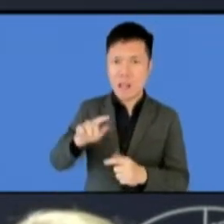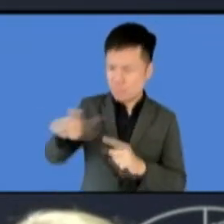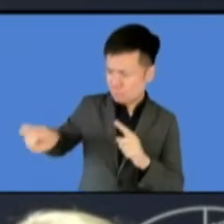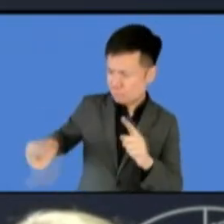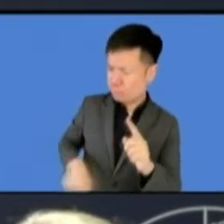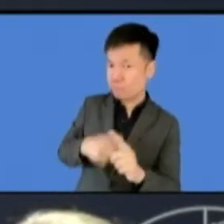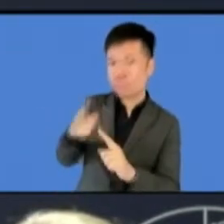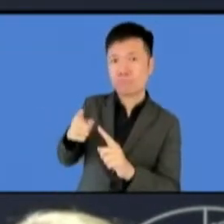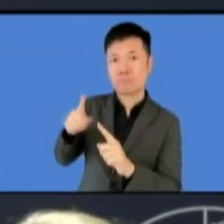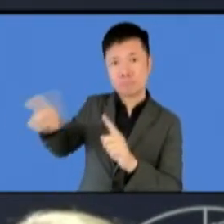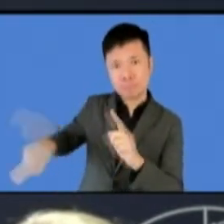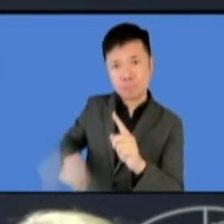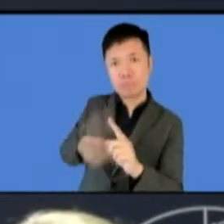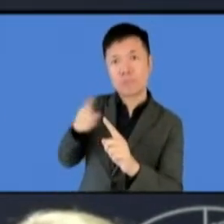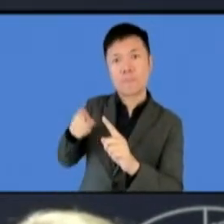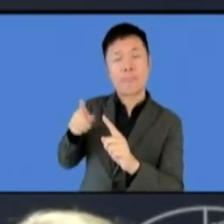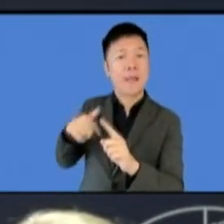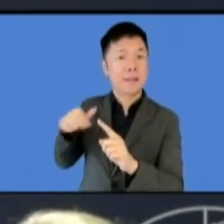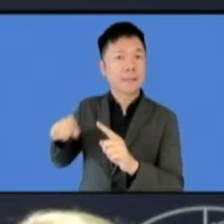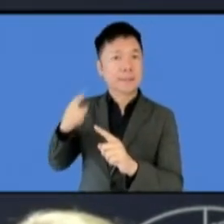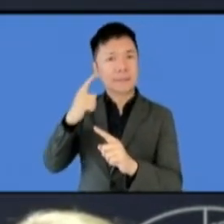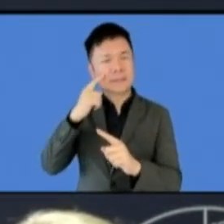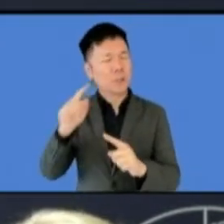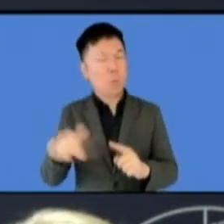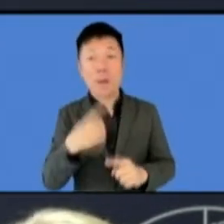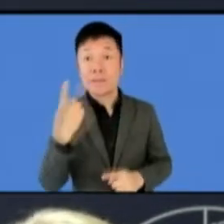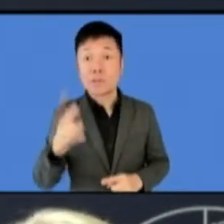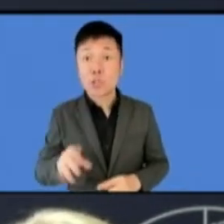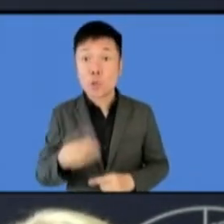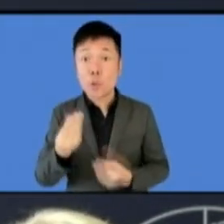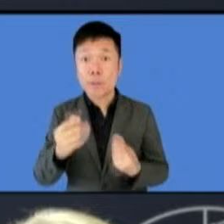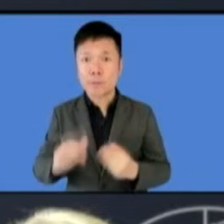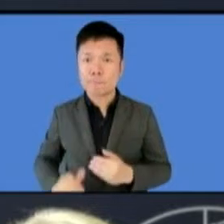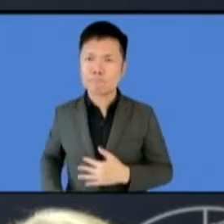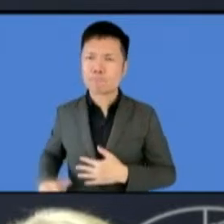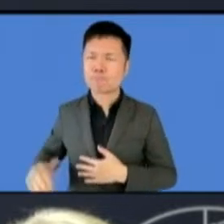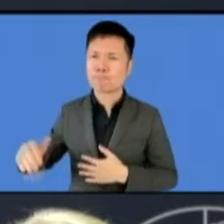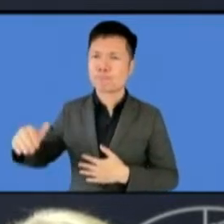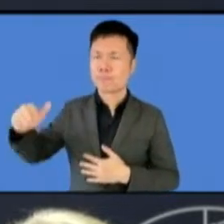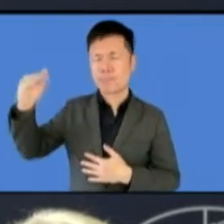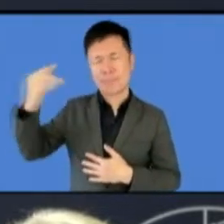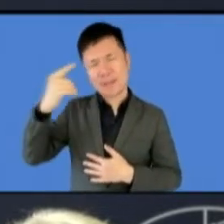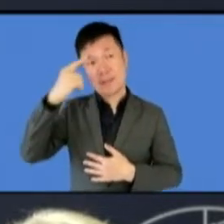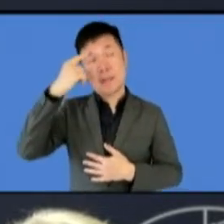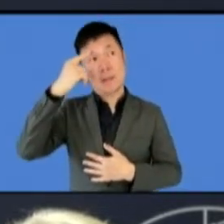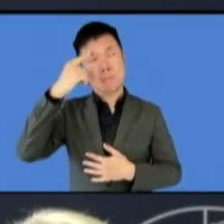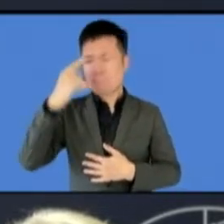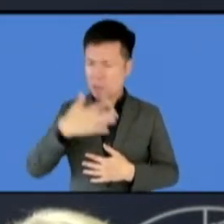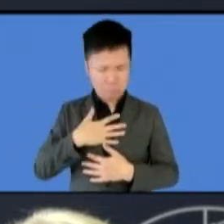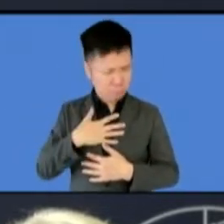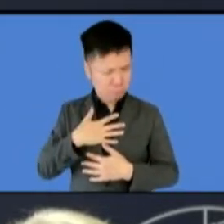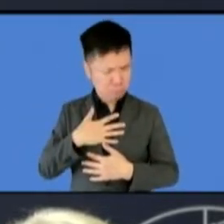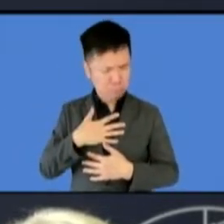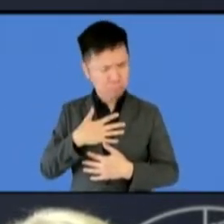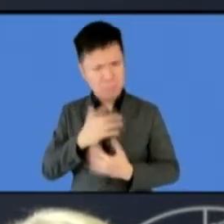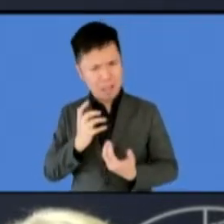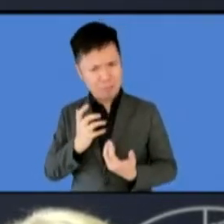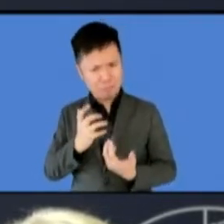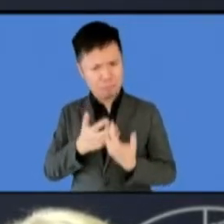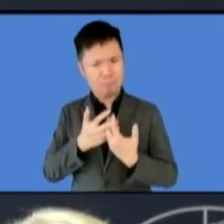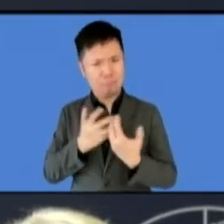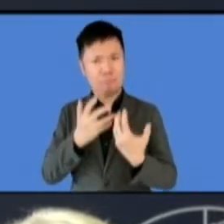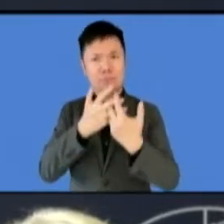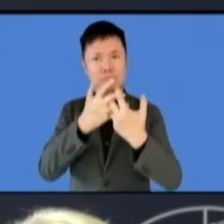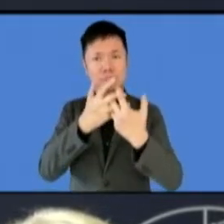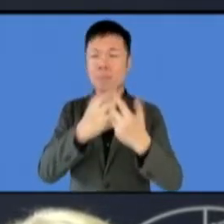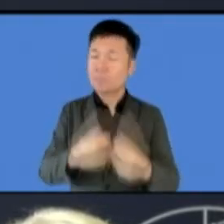made for one generation do not accidentally or deliberately disadvantage a different generation. And it's very important that we